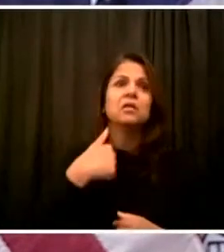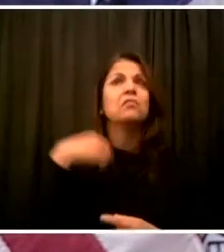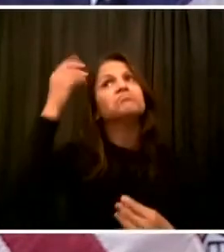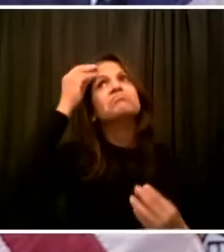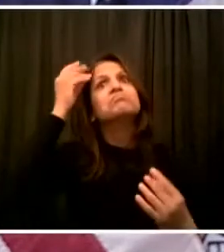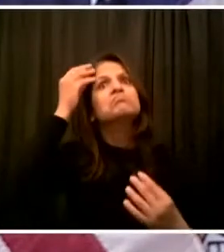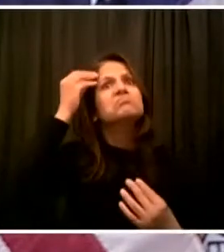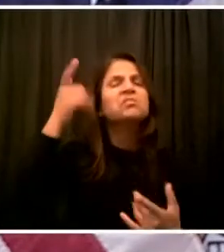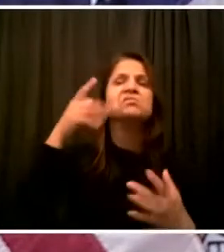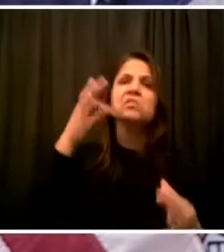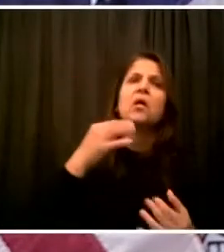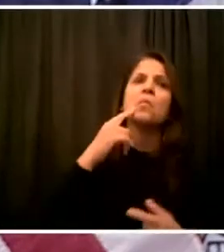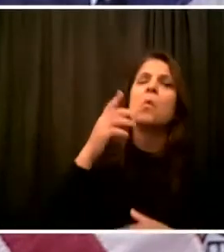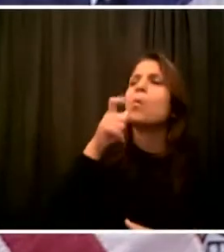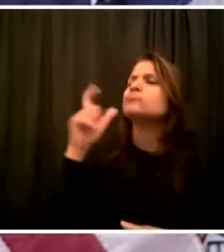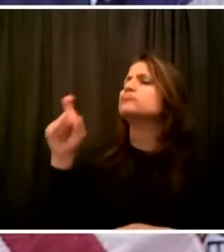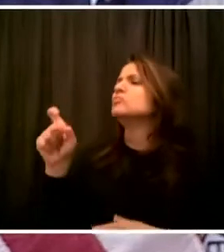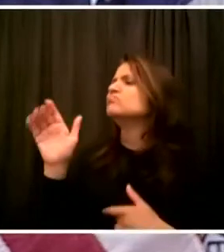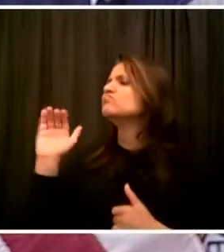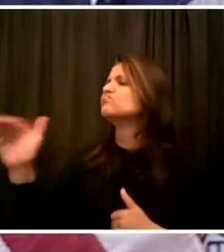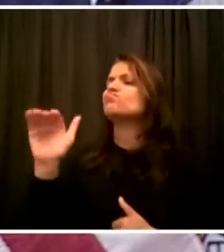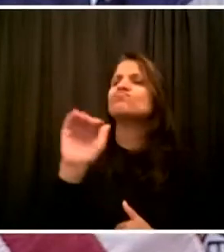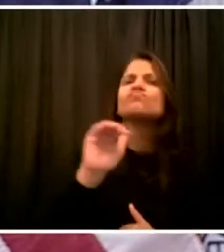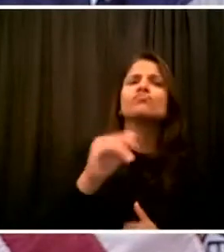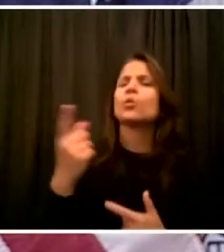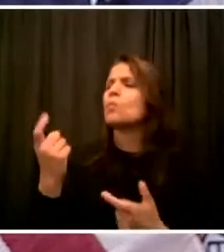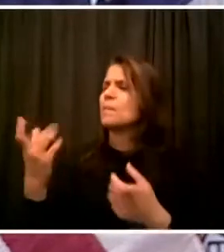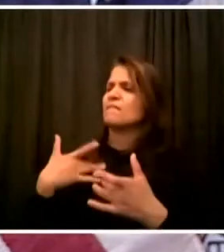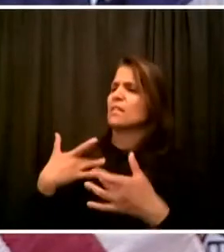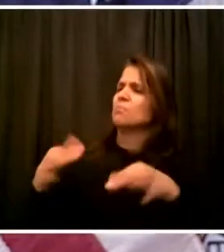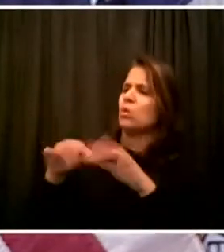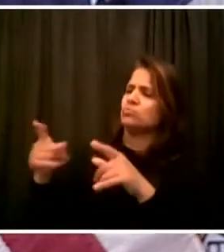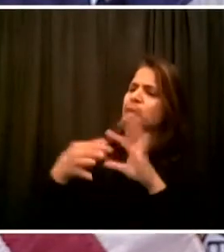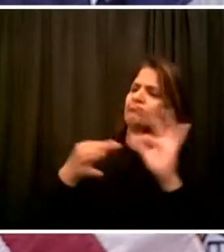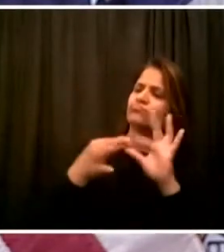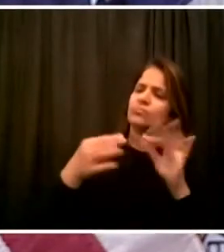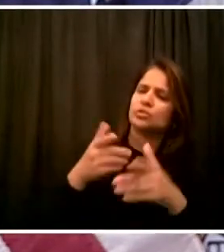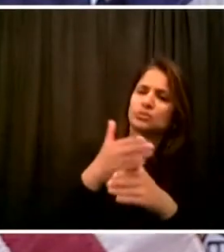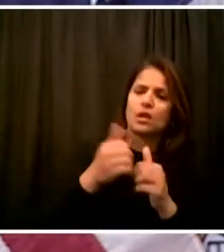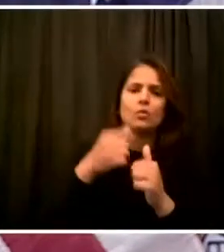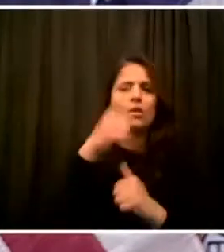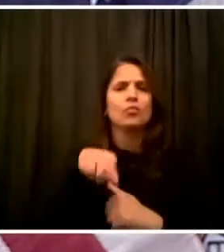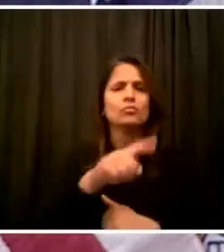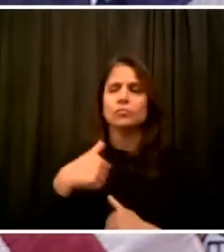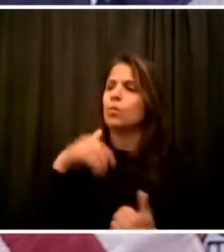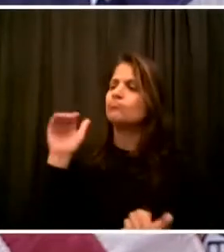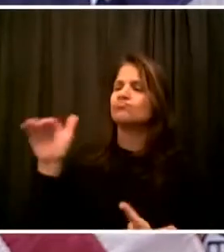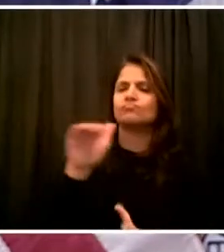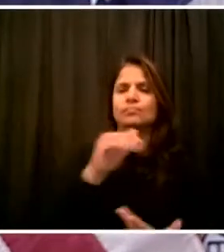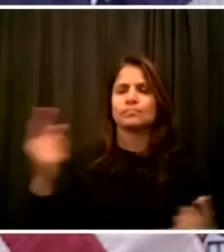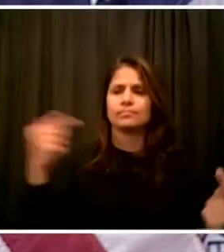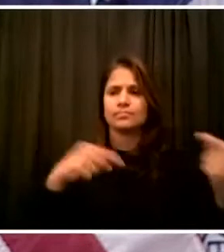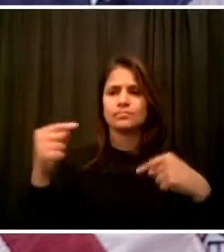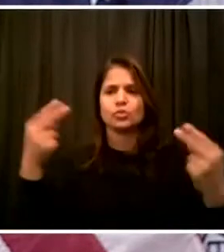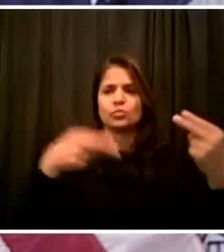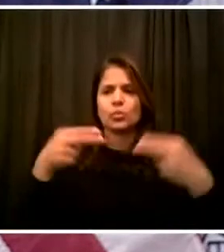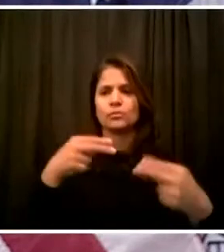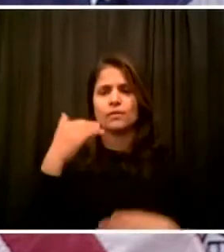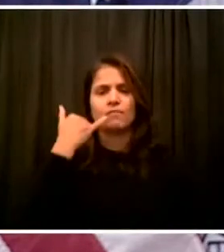Good morning, Mr. Mayor. Good morning. How you doing? Thank you for asking. Doing okay. Appreciate that.